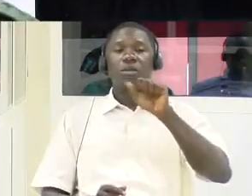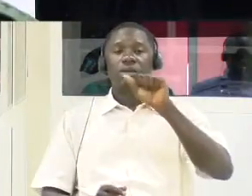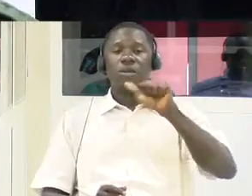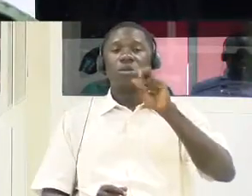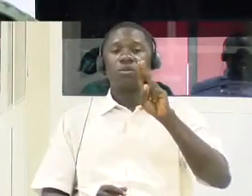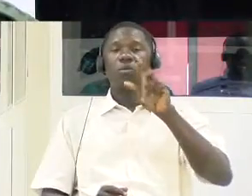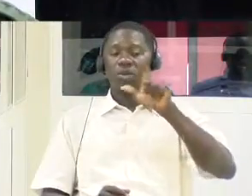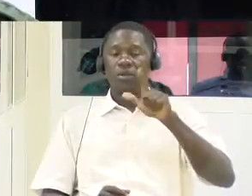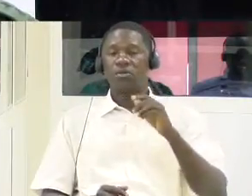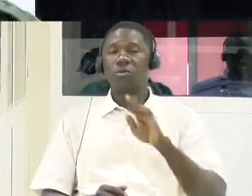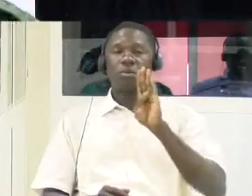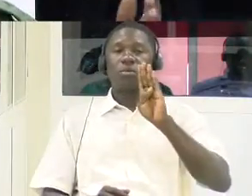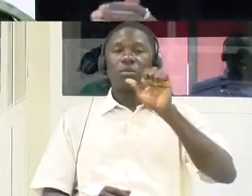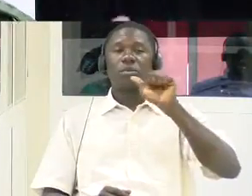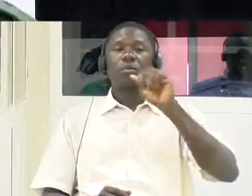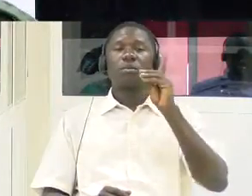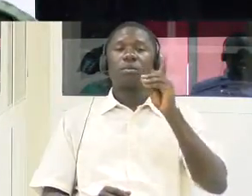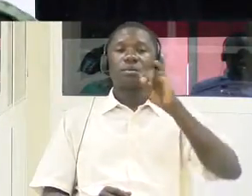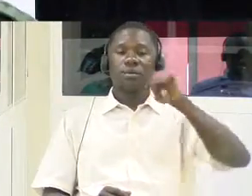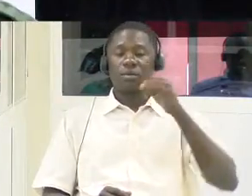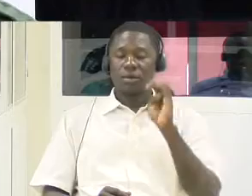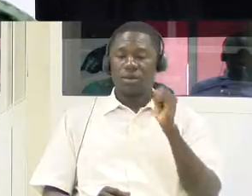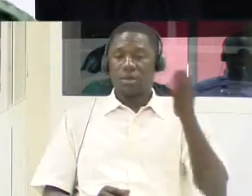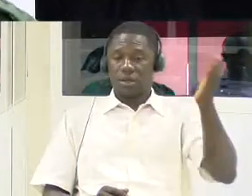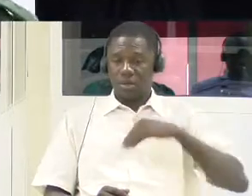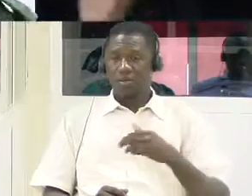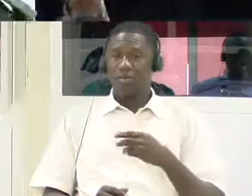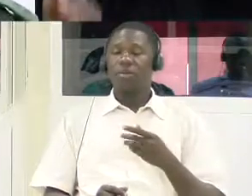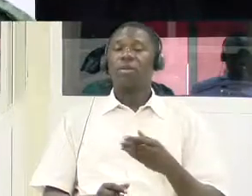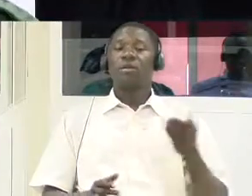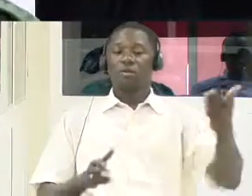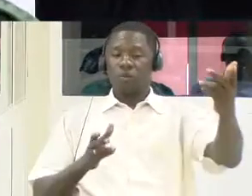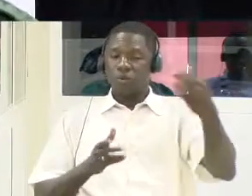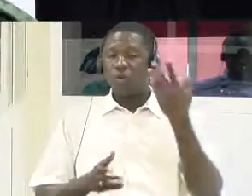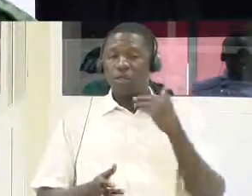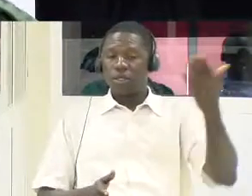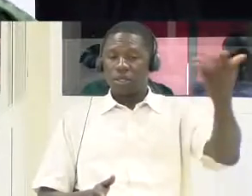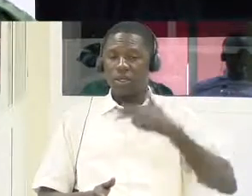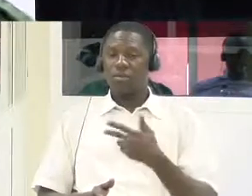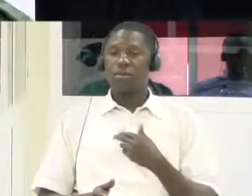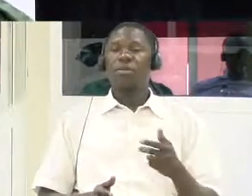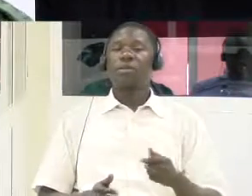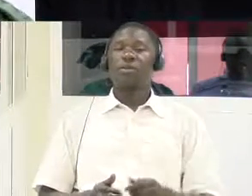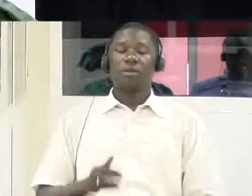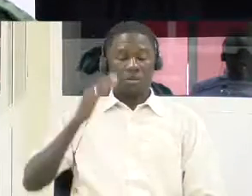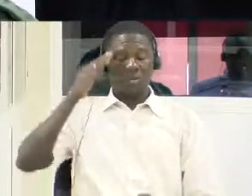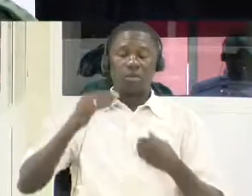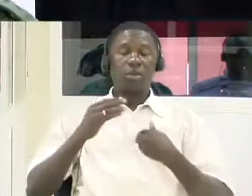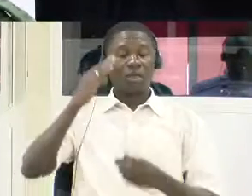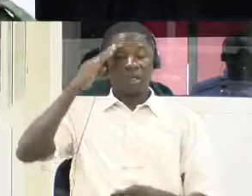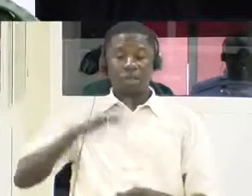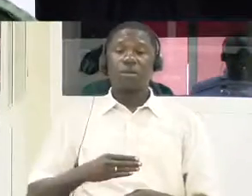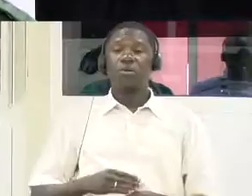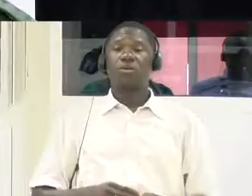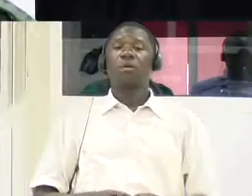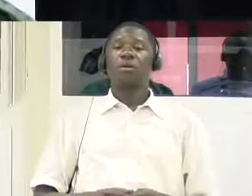came. Then when he came, they walked with him from the gate. Then I raised the battalion, and then I salute. I give